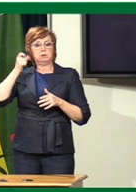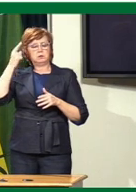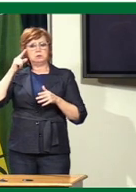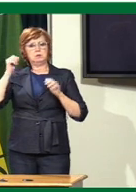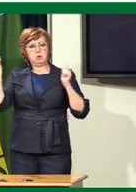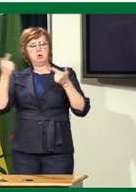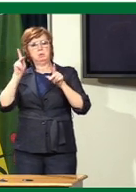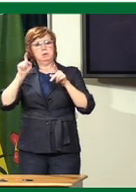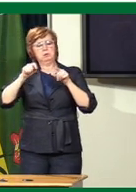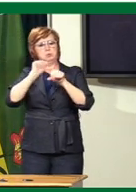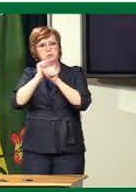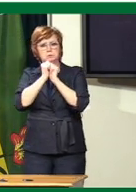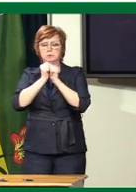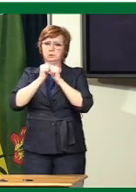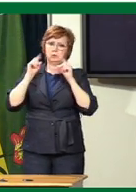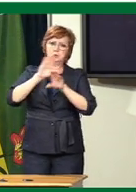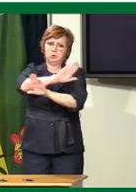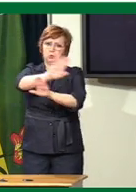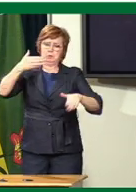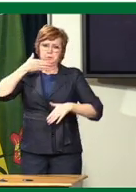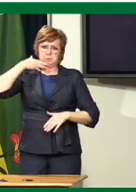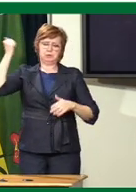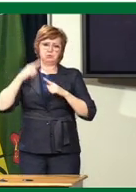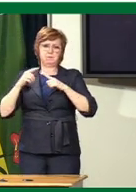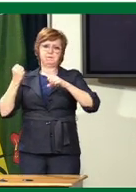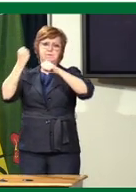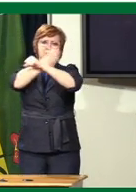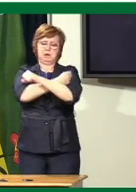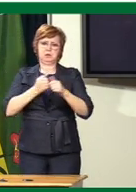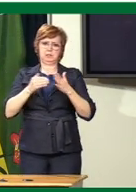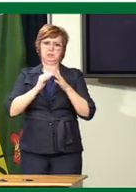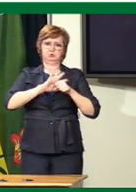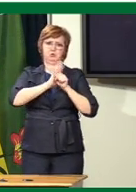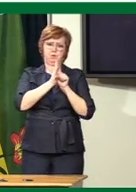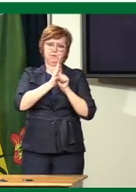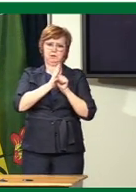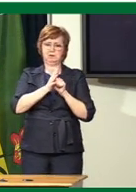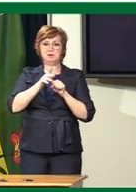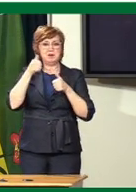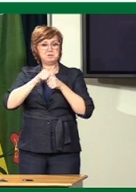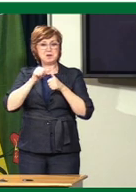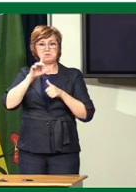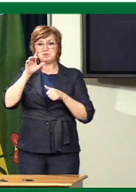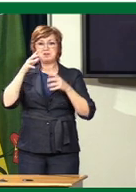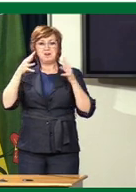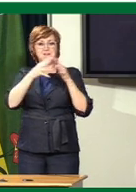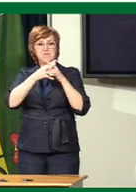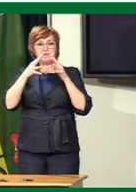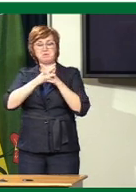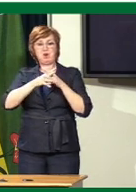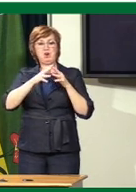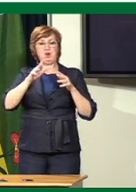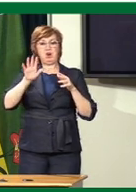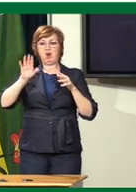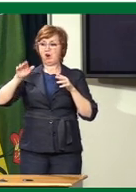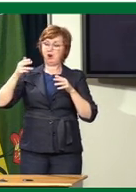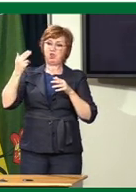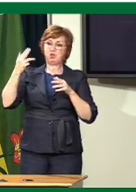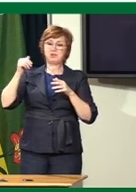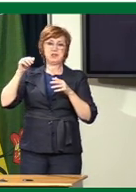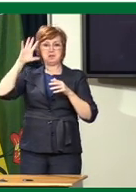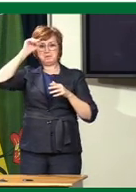fight COVID-19. We can make plans, but as Dr. Shaw said, like the Rough Riders, we need our 13th man. We need help from the public to